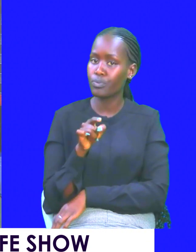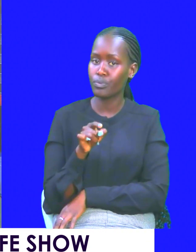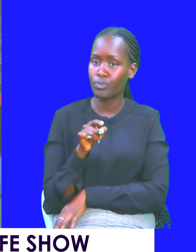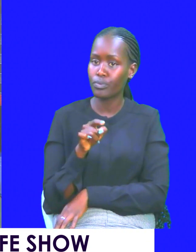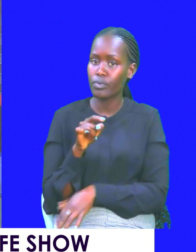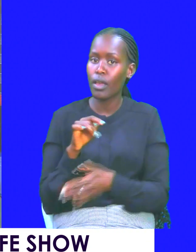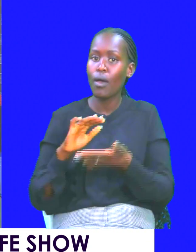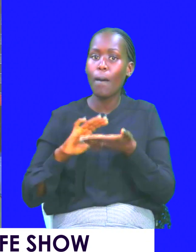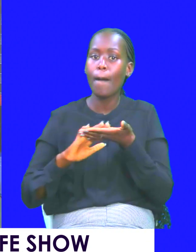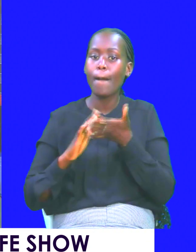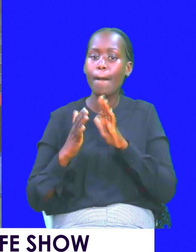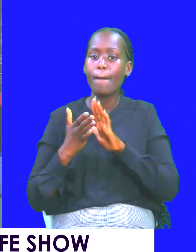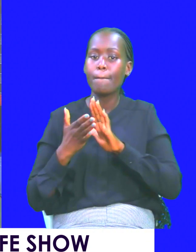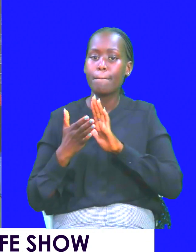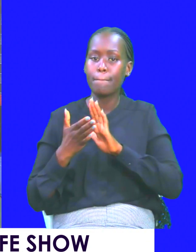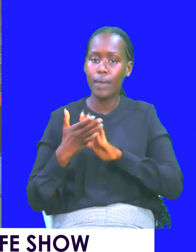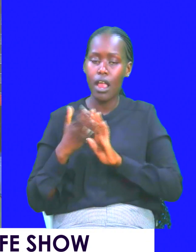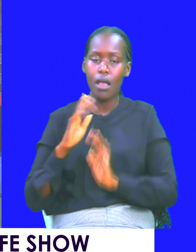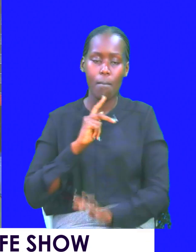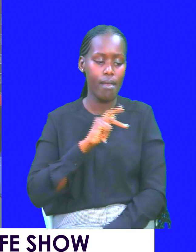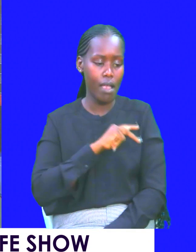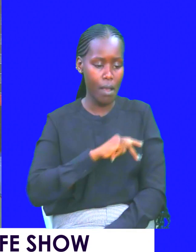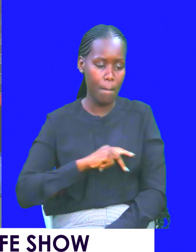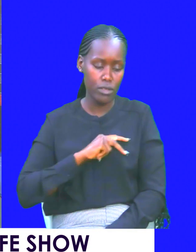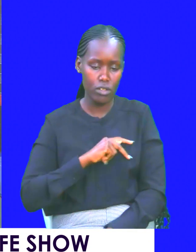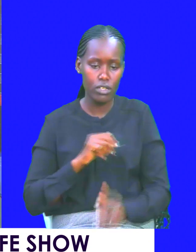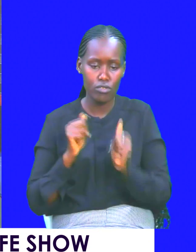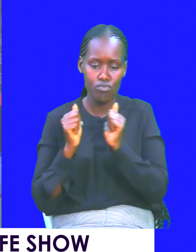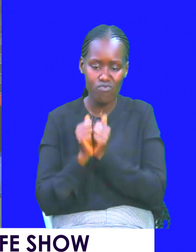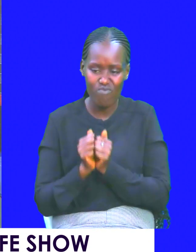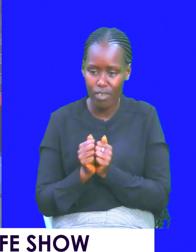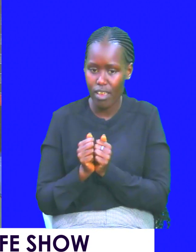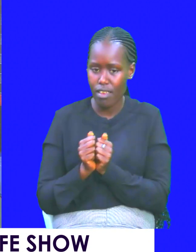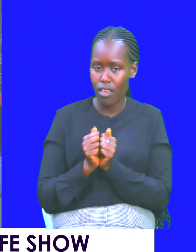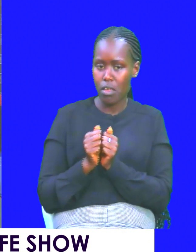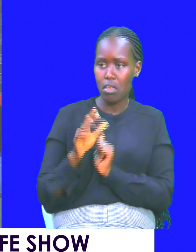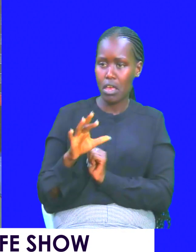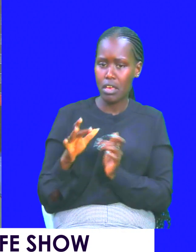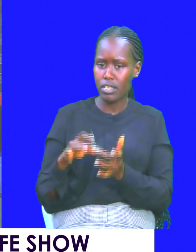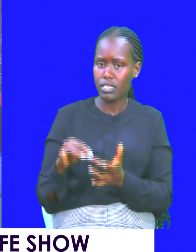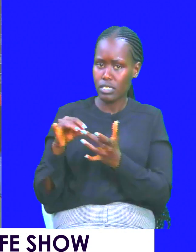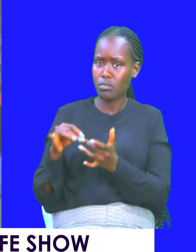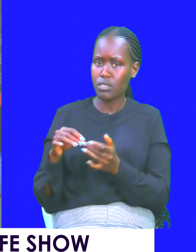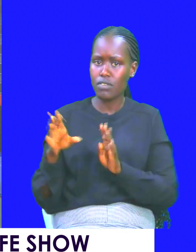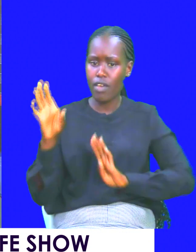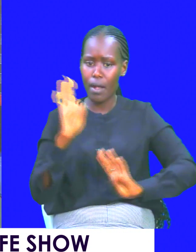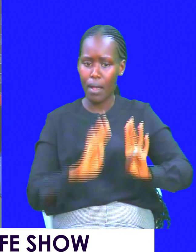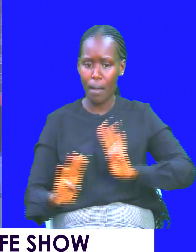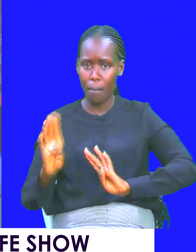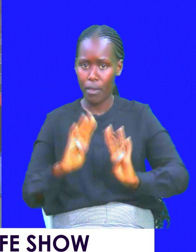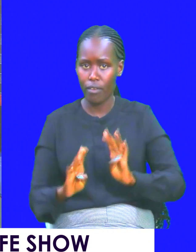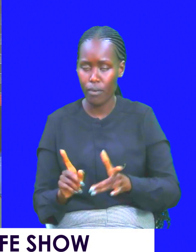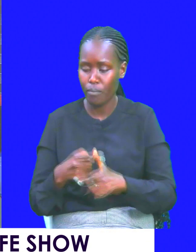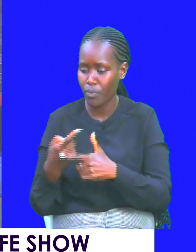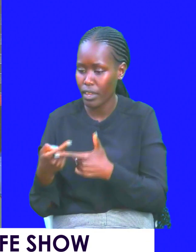being identified with a certain behavior, you know. But